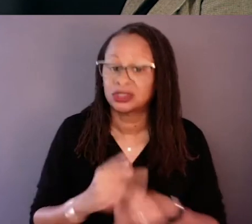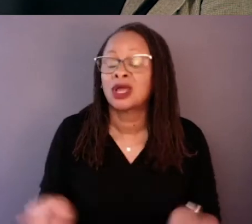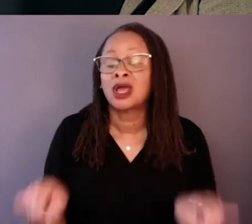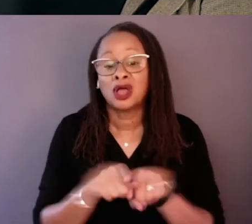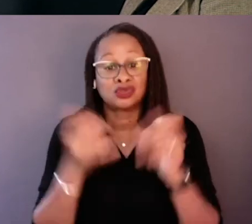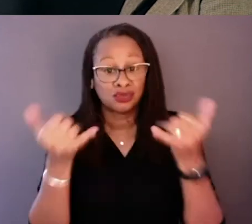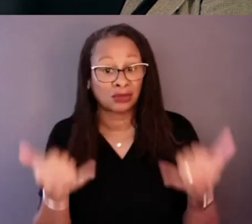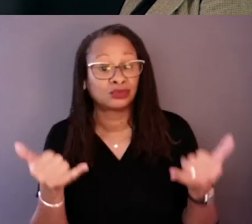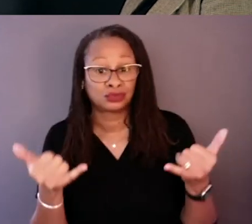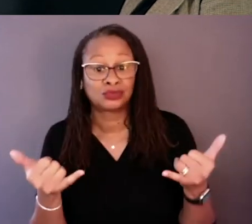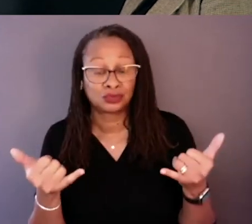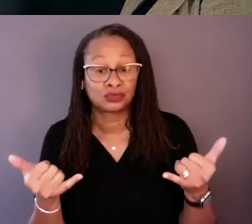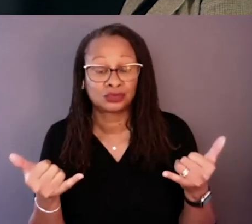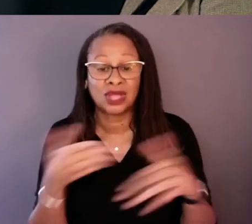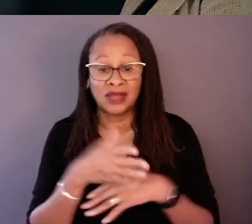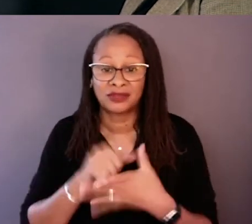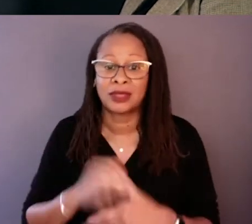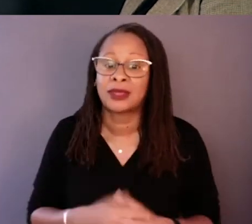nowadays. And